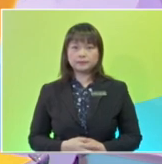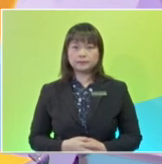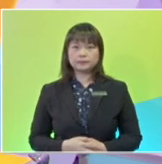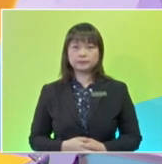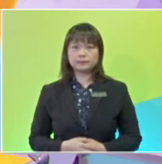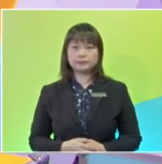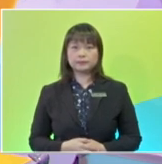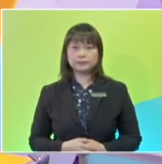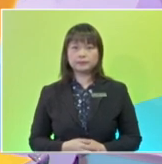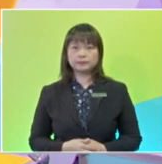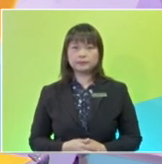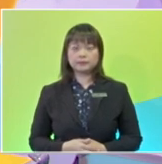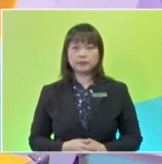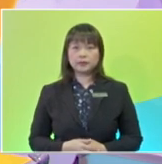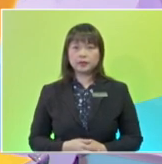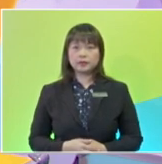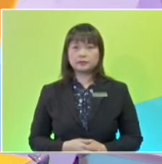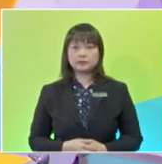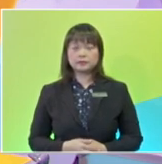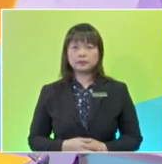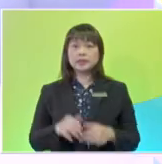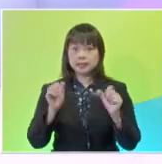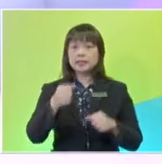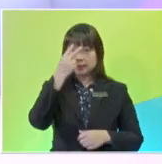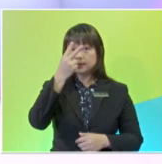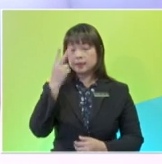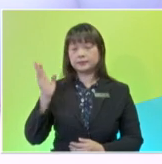this. Okay. Can you pour it? Okay.